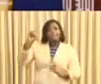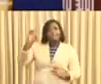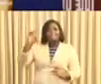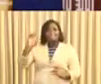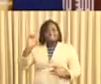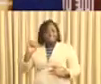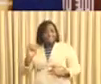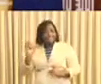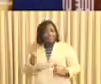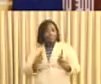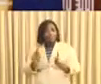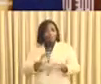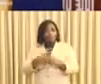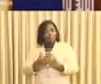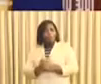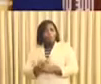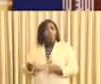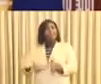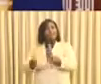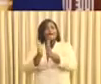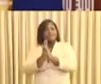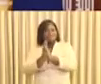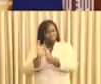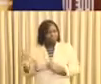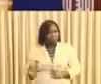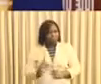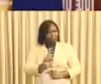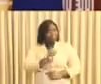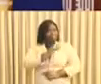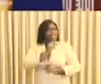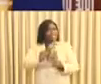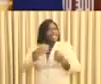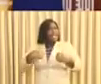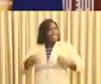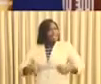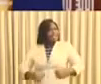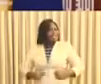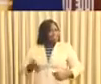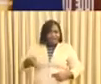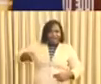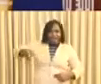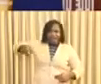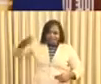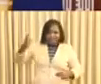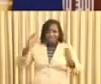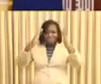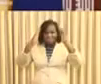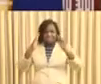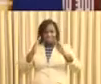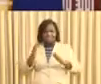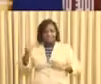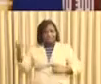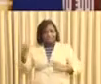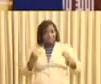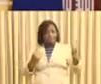health infrastructure amongst their highest priorities in the coming years. Soon, at the